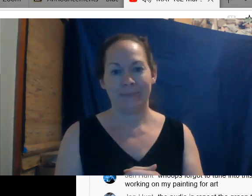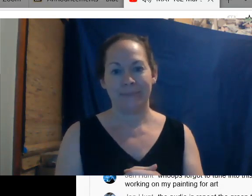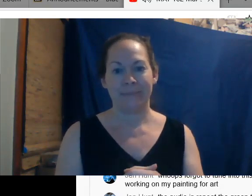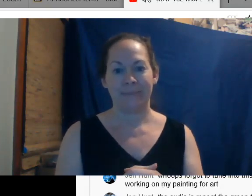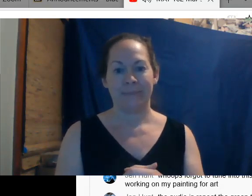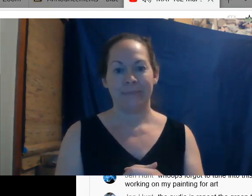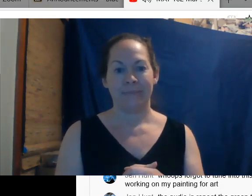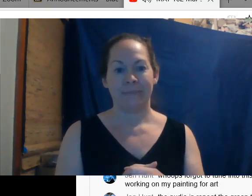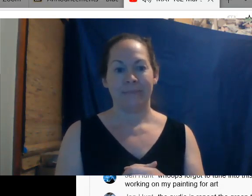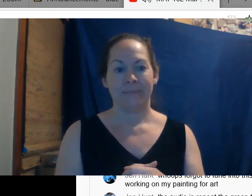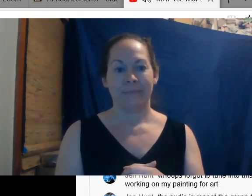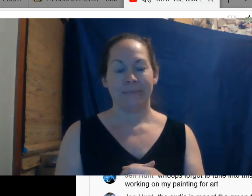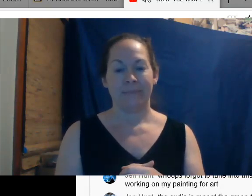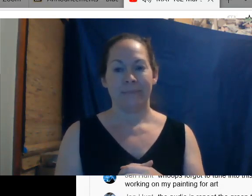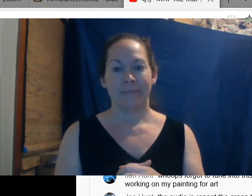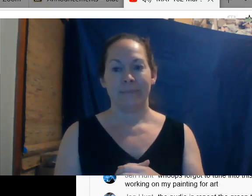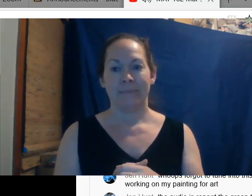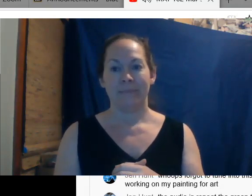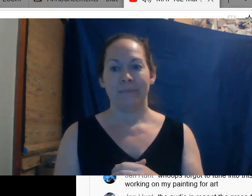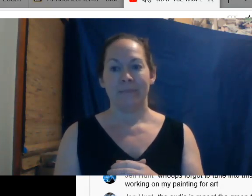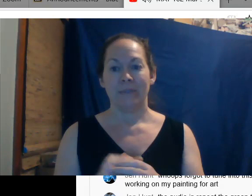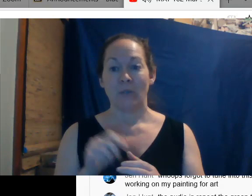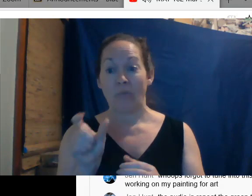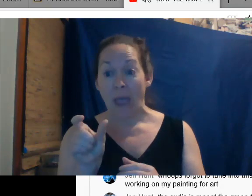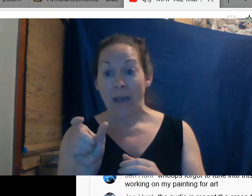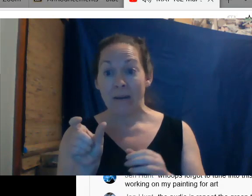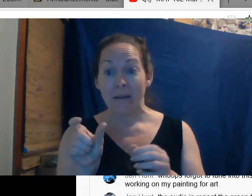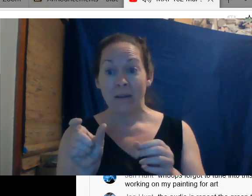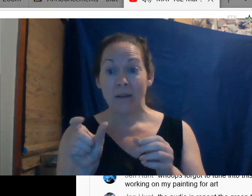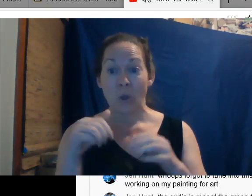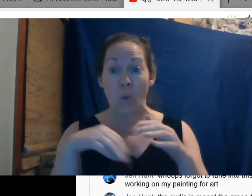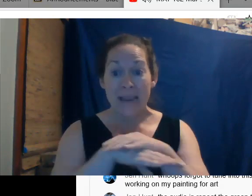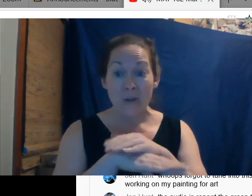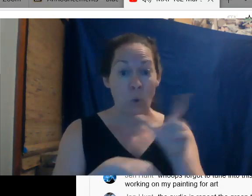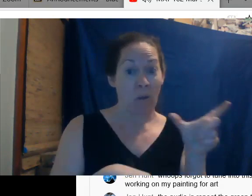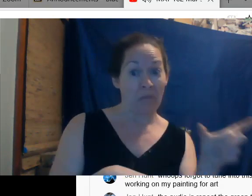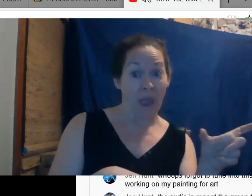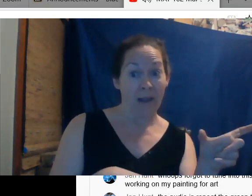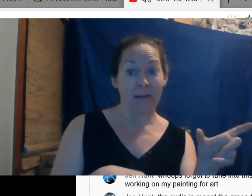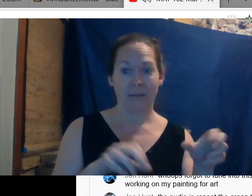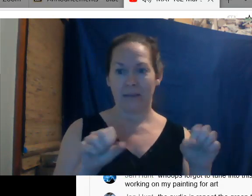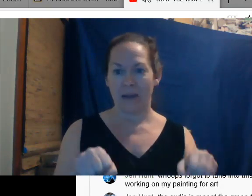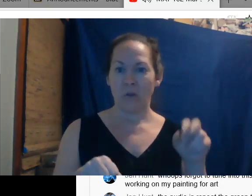And so we get over to the hundreds place and we go, well, hey, 36 goes into